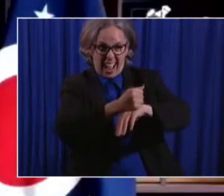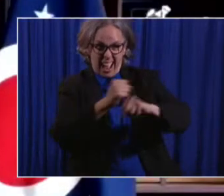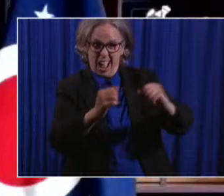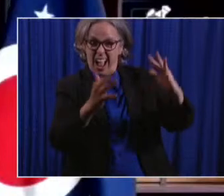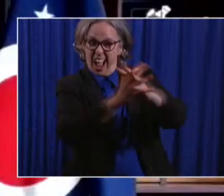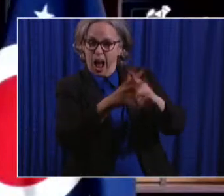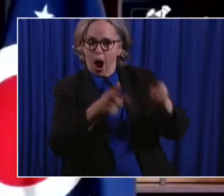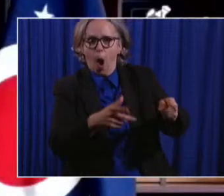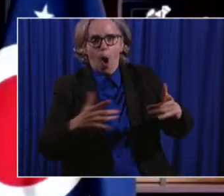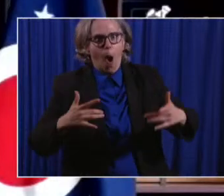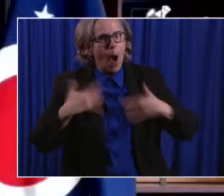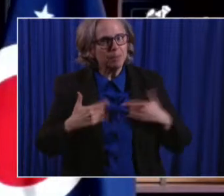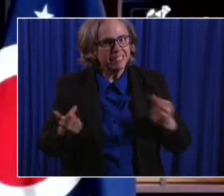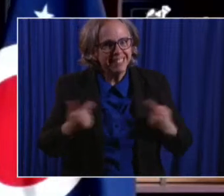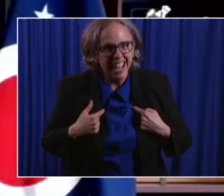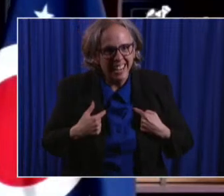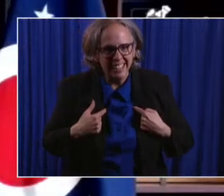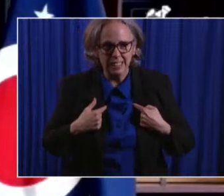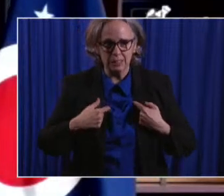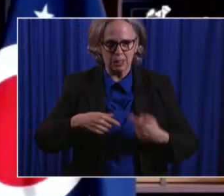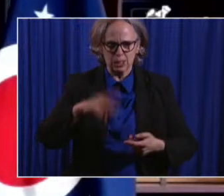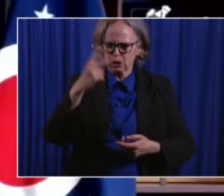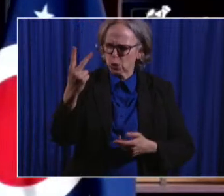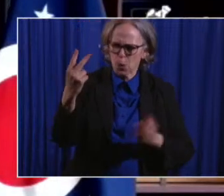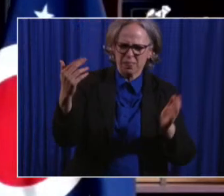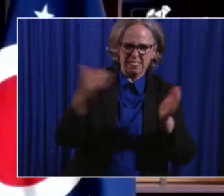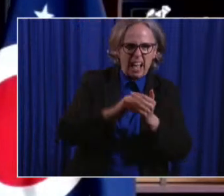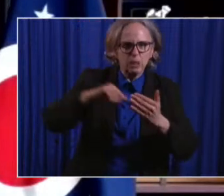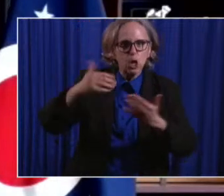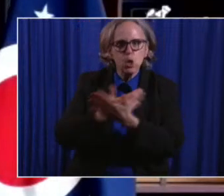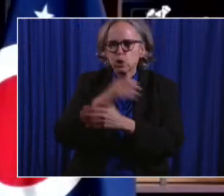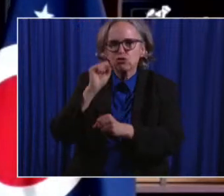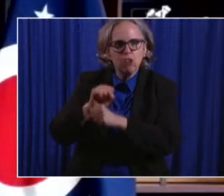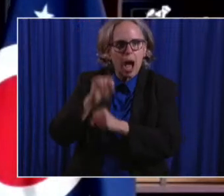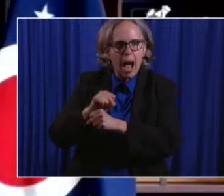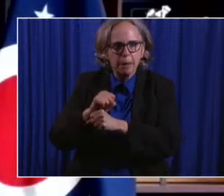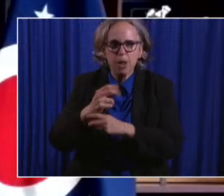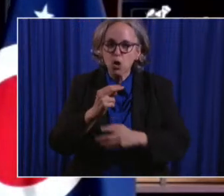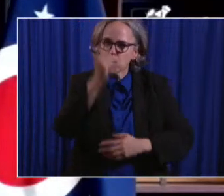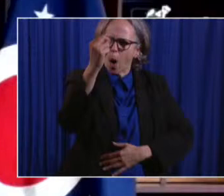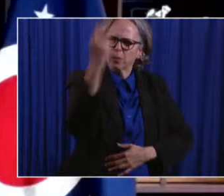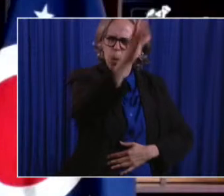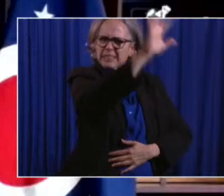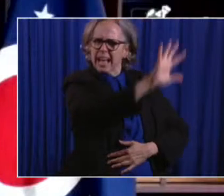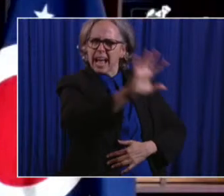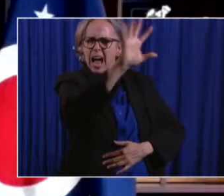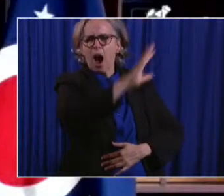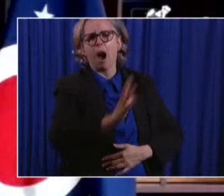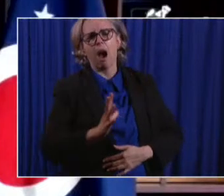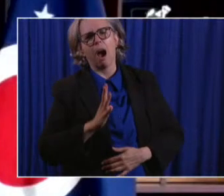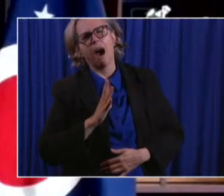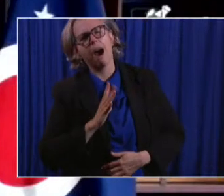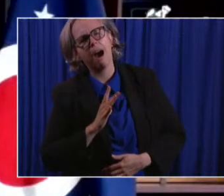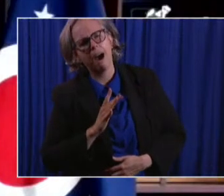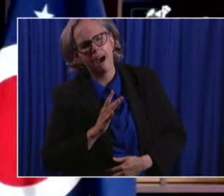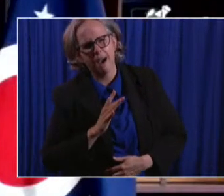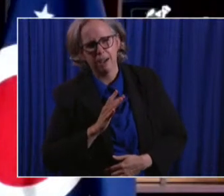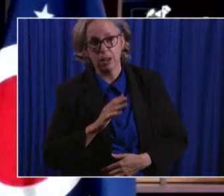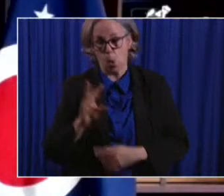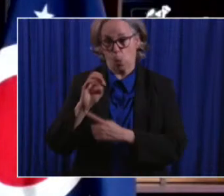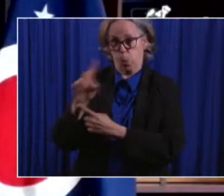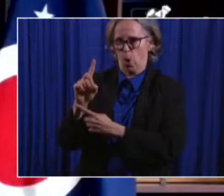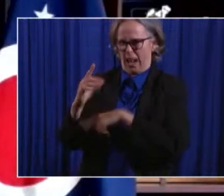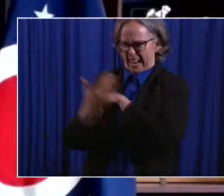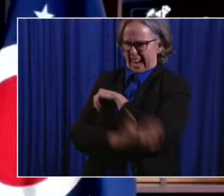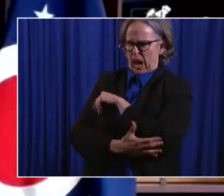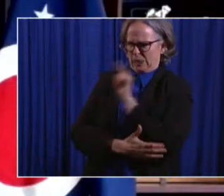creating 2,000 plus jobs in Northwest Ohio and Wood County. I don't think they've disclosed, but I do know that they're